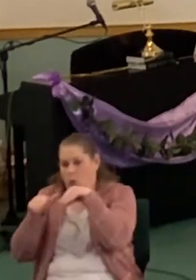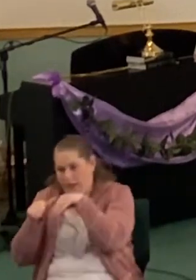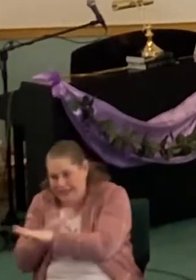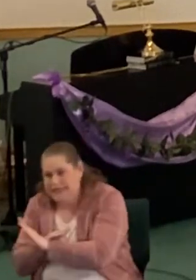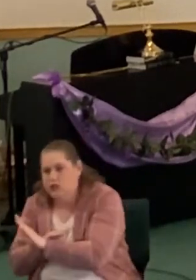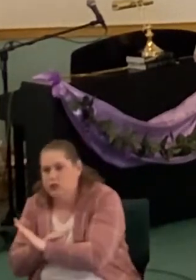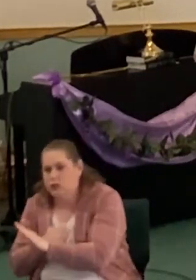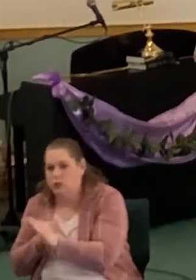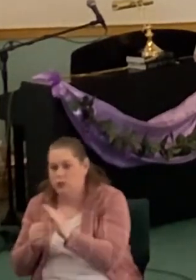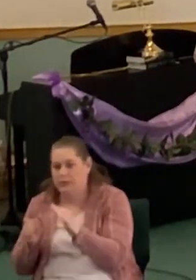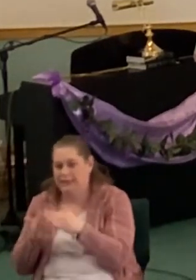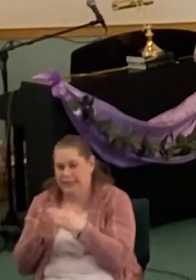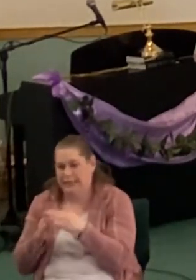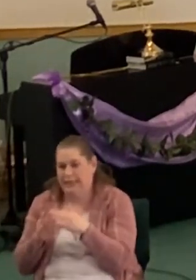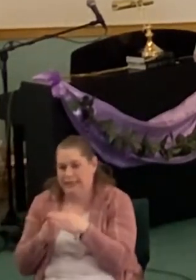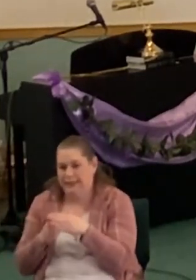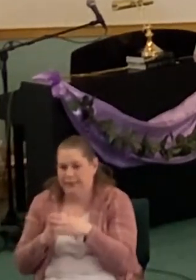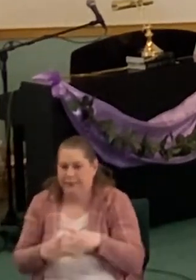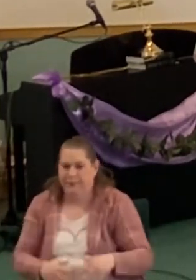city.